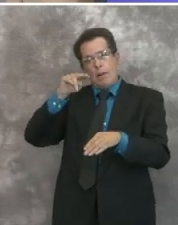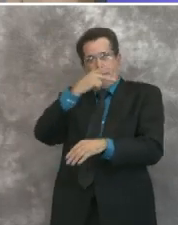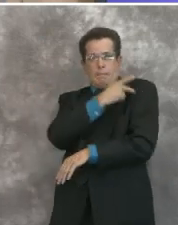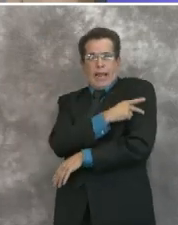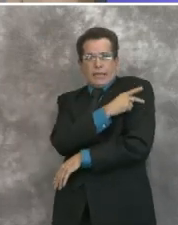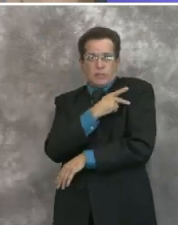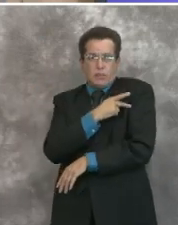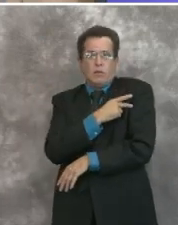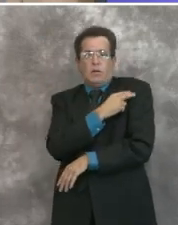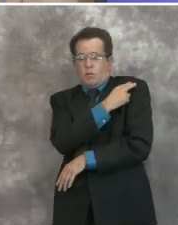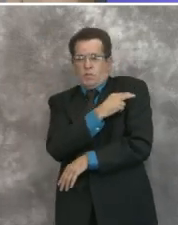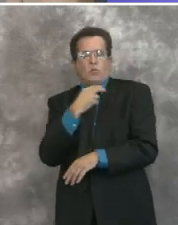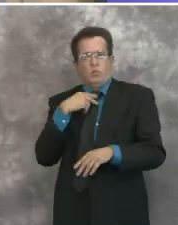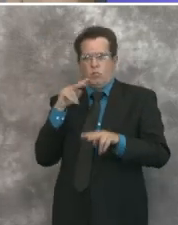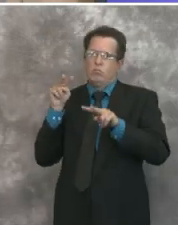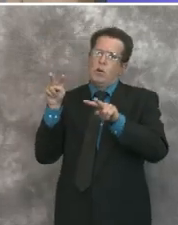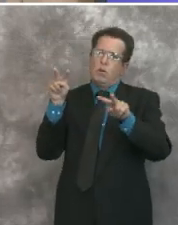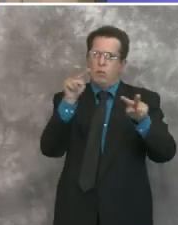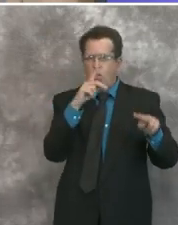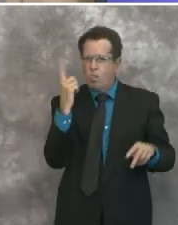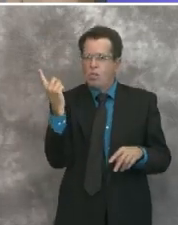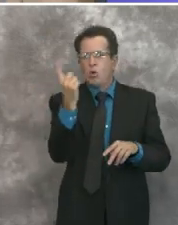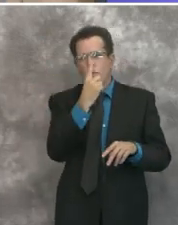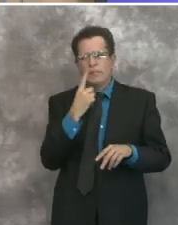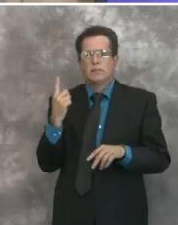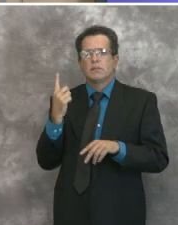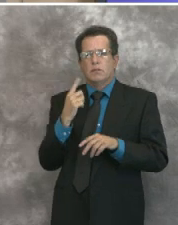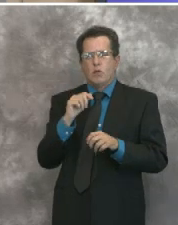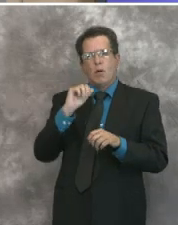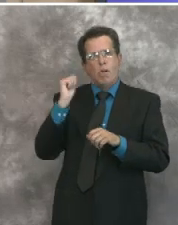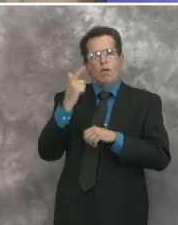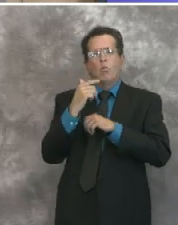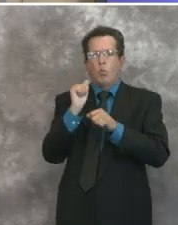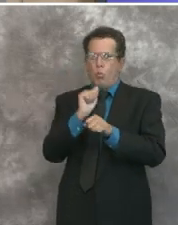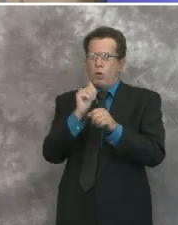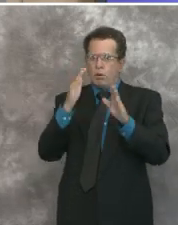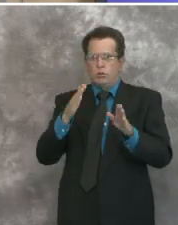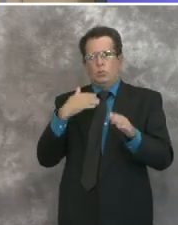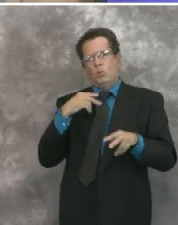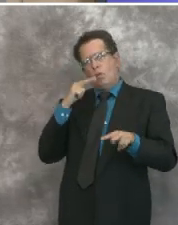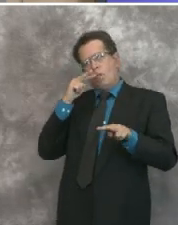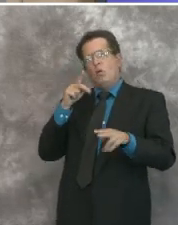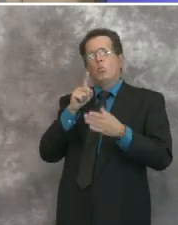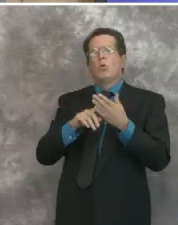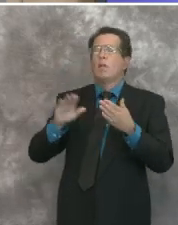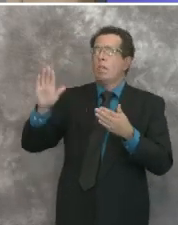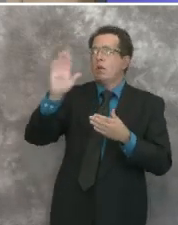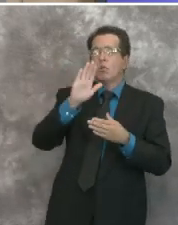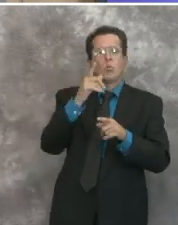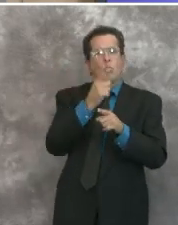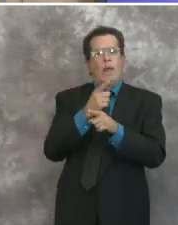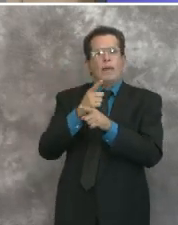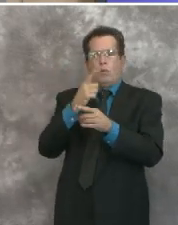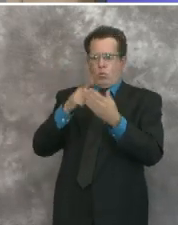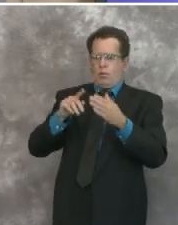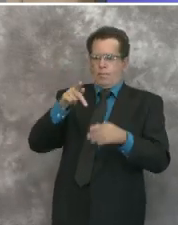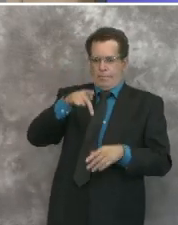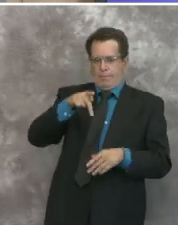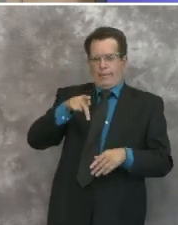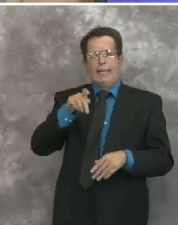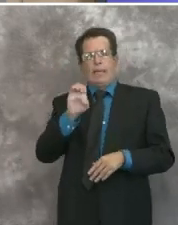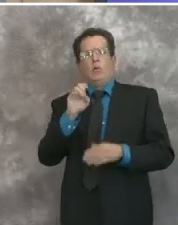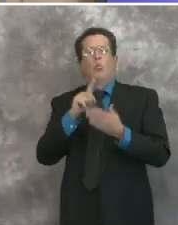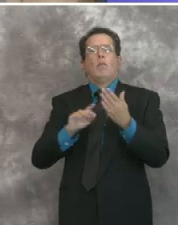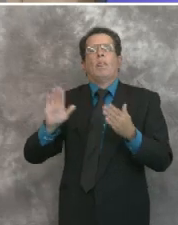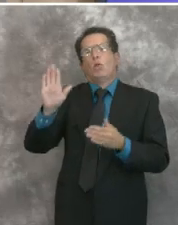our county workers. So we're in constant communication, and we're looking at what the appropriate level of PPE is needed and to ensure